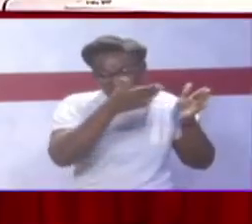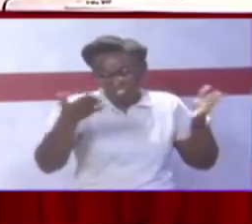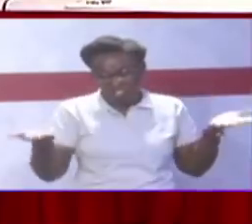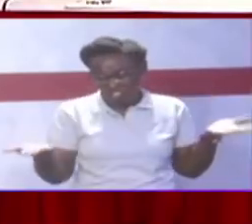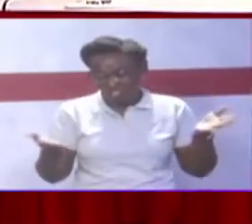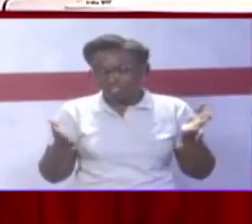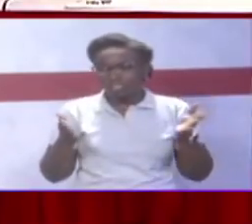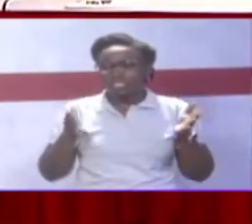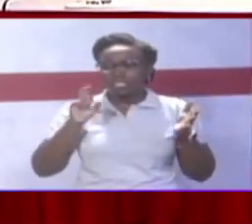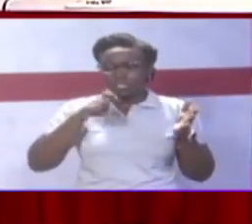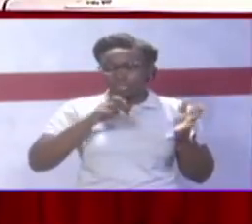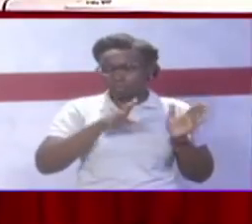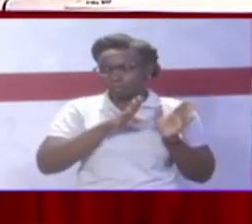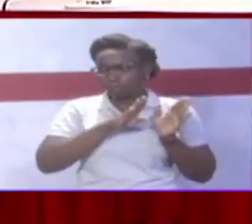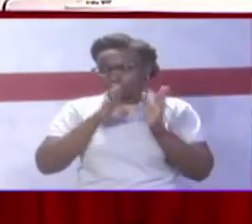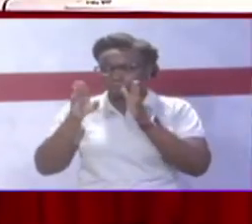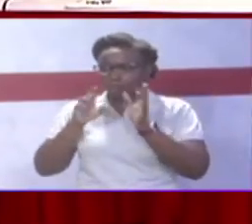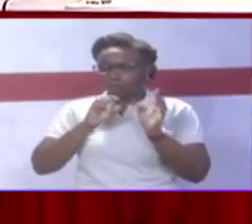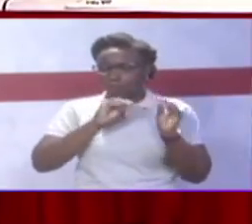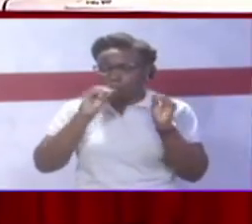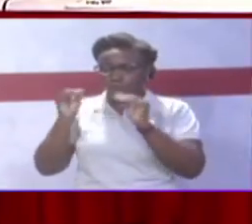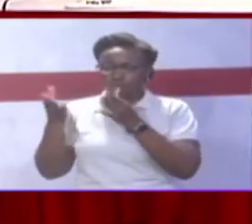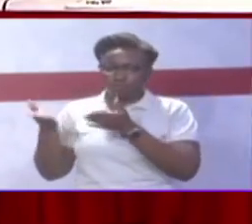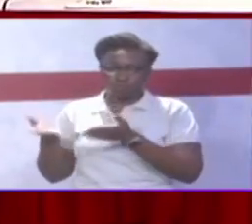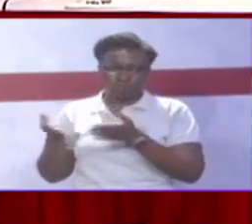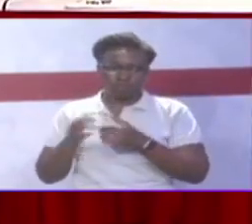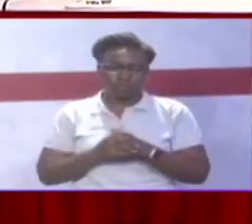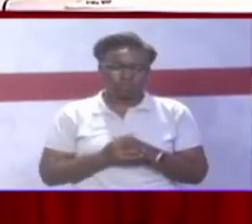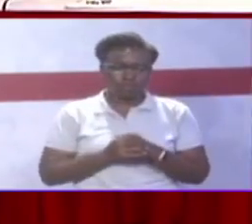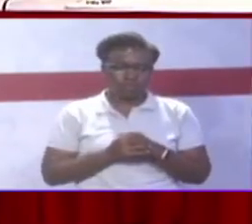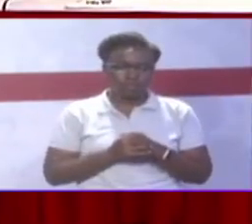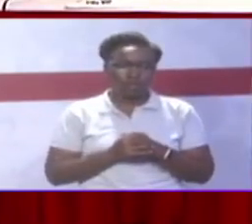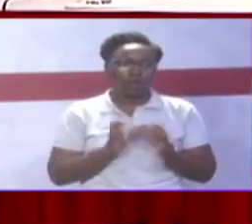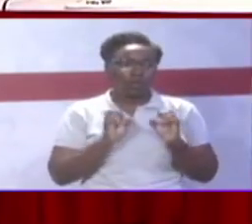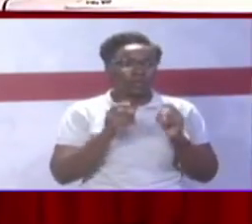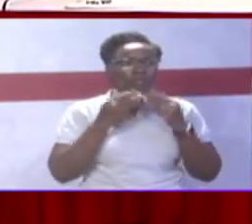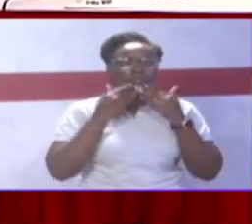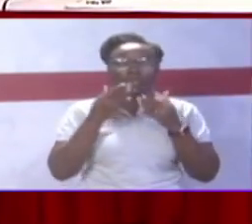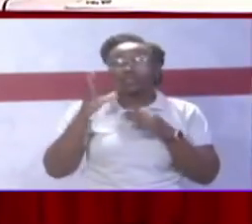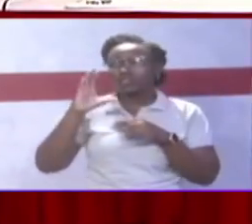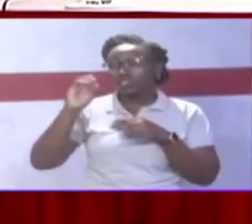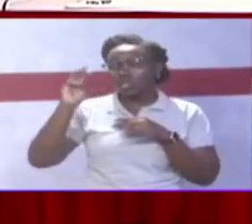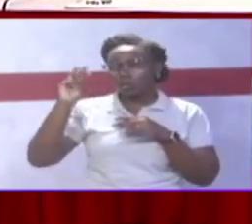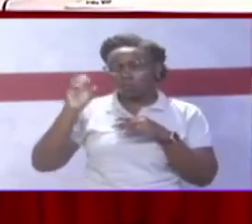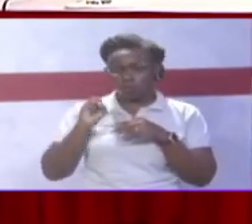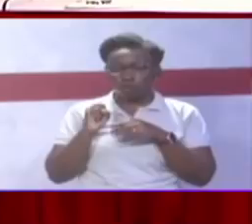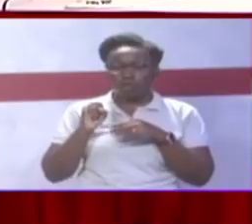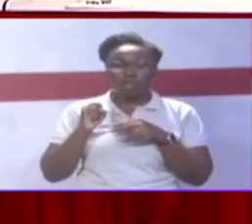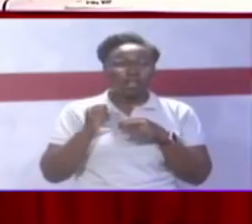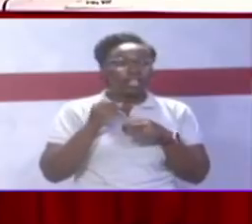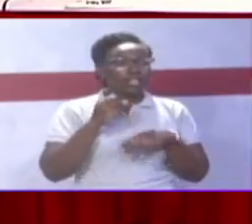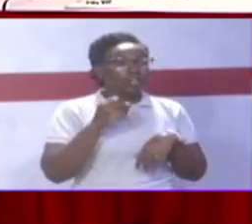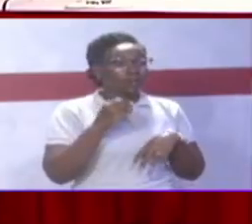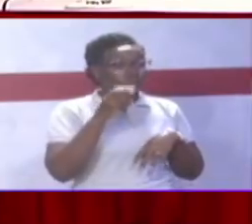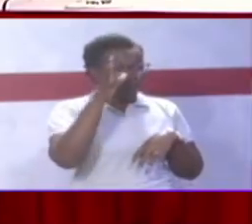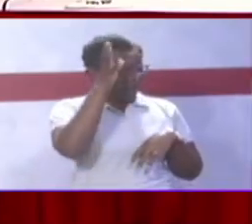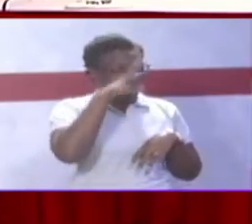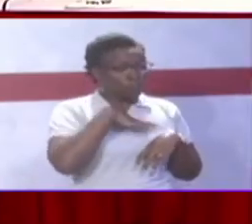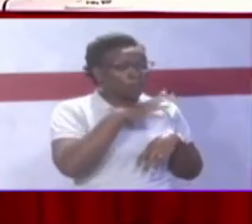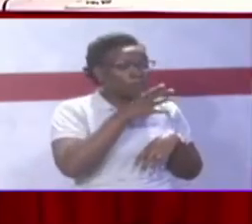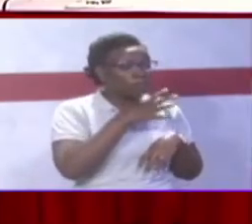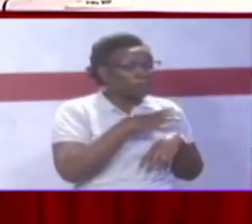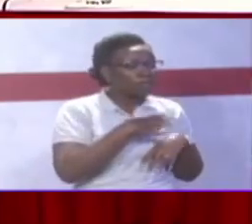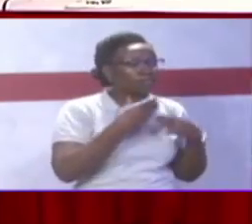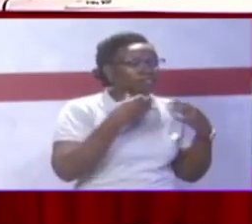Thank you very much, CMO. Ladies and gentlemen, that's all the time we have for question and answer segment. And in closing, we ask